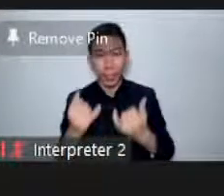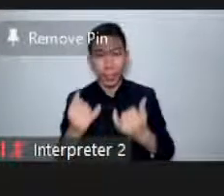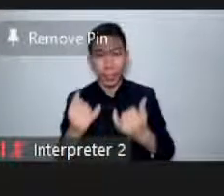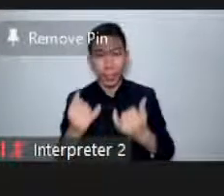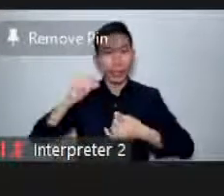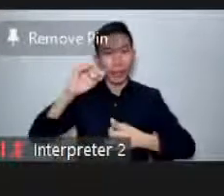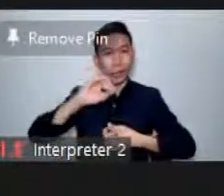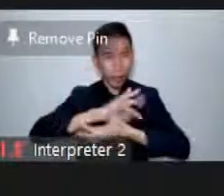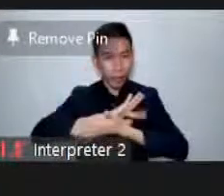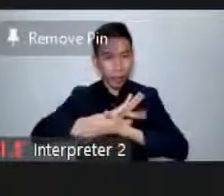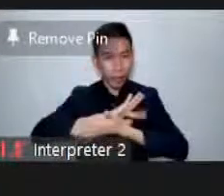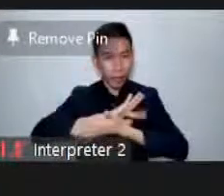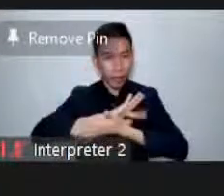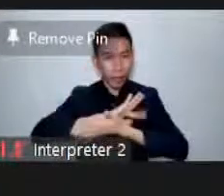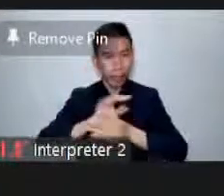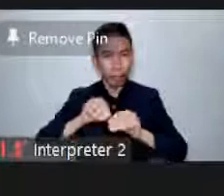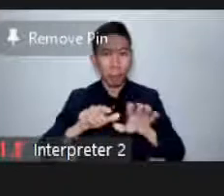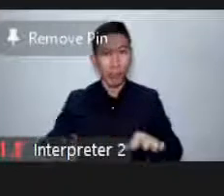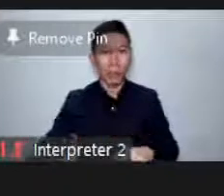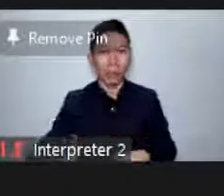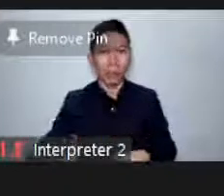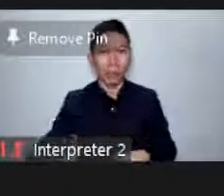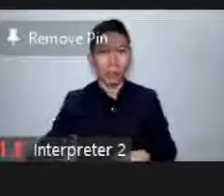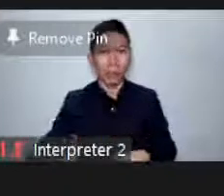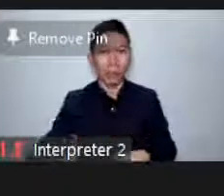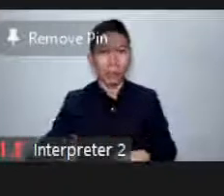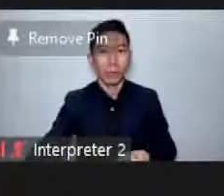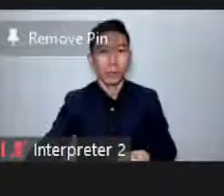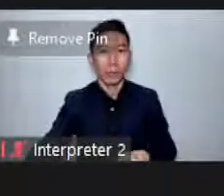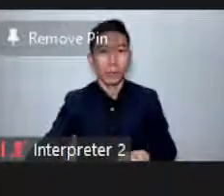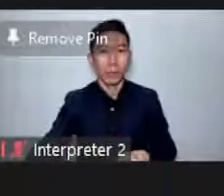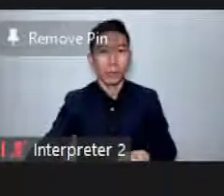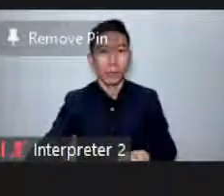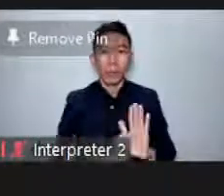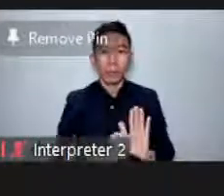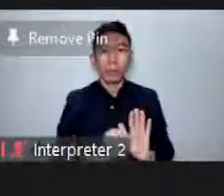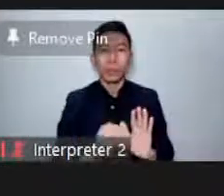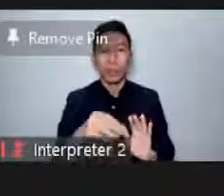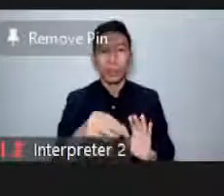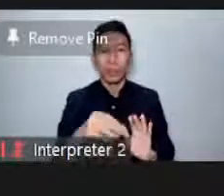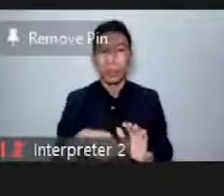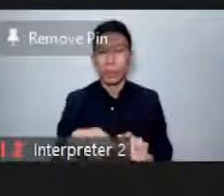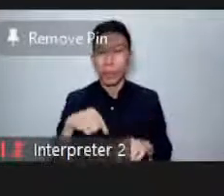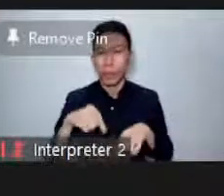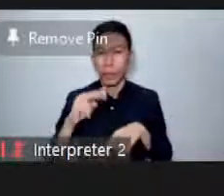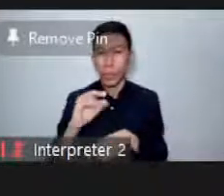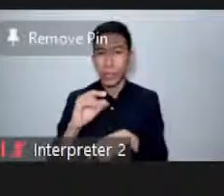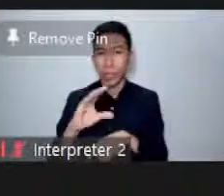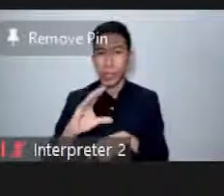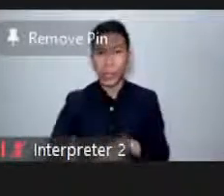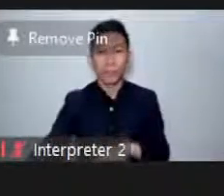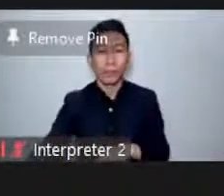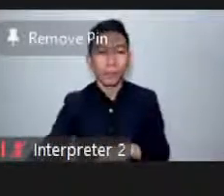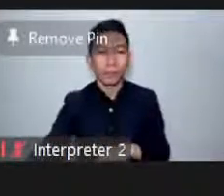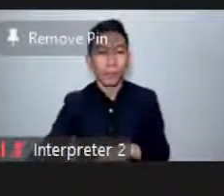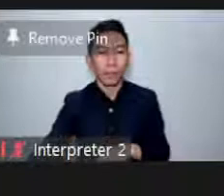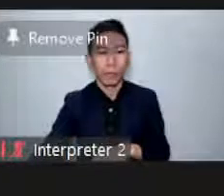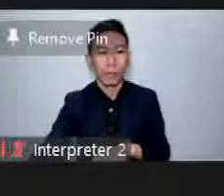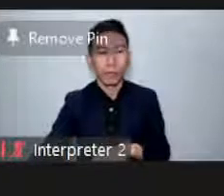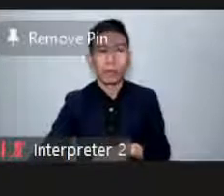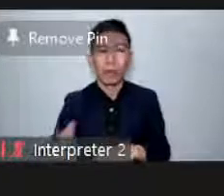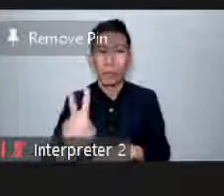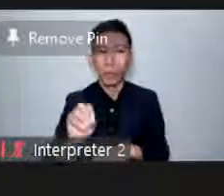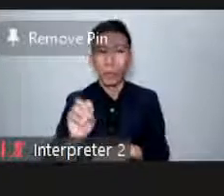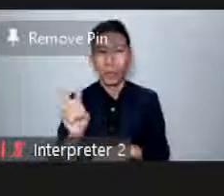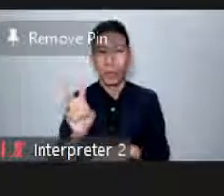carrying out the identified priorities of the NICA based on the Strategic Plan 2021 to 2030 is